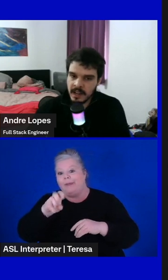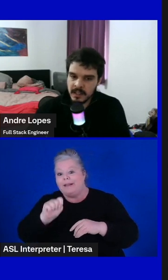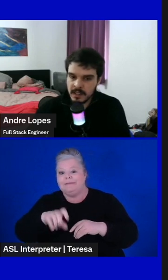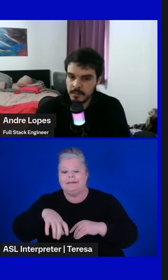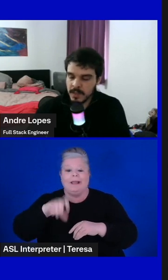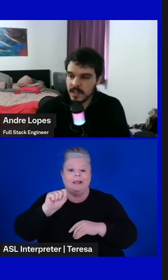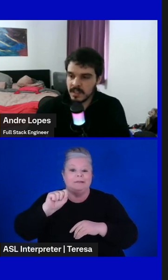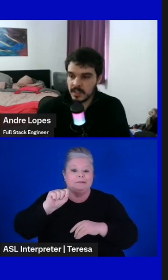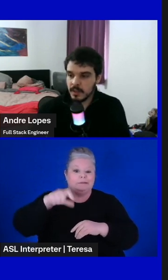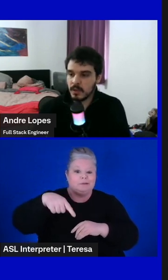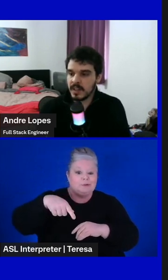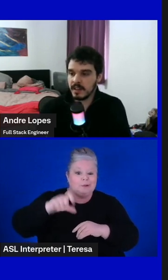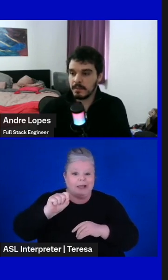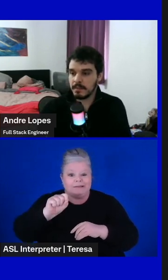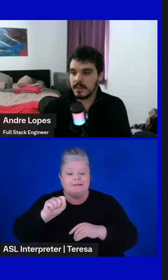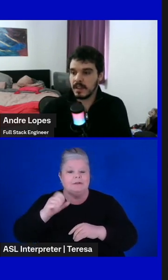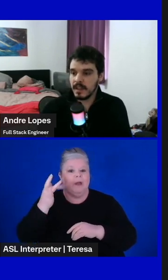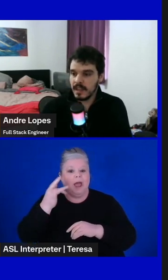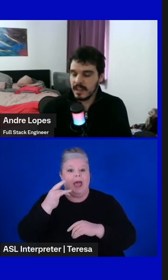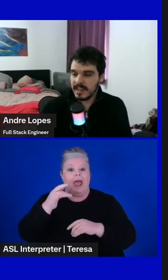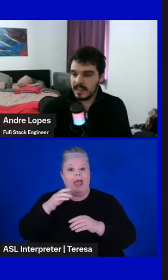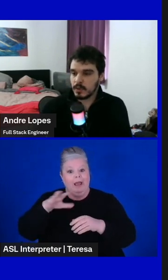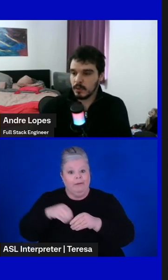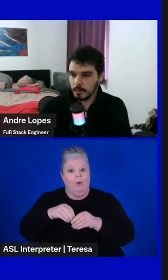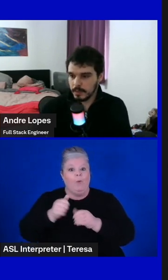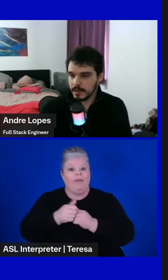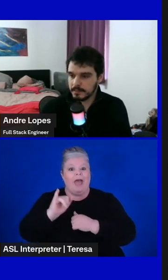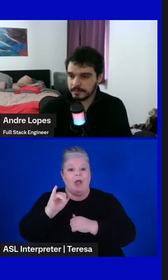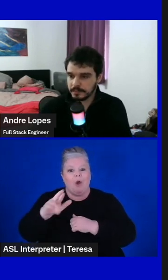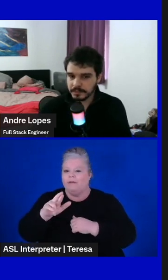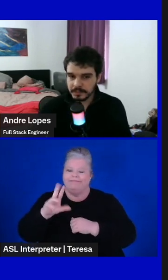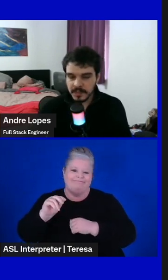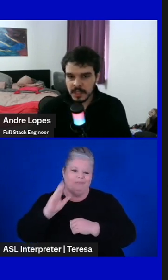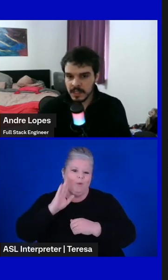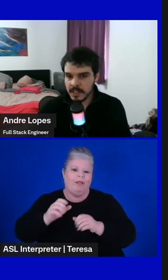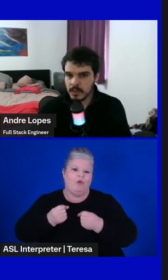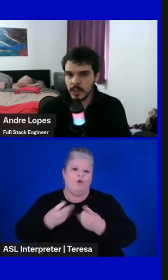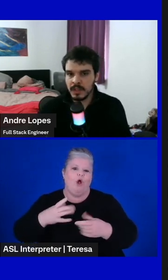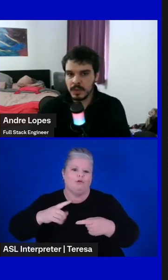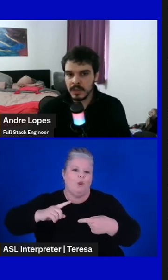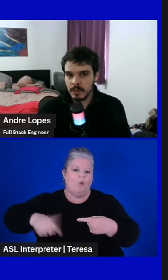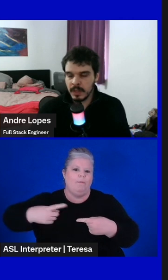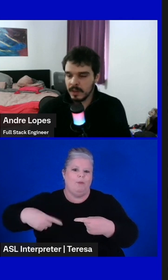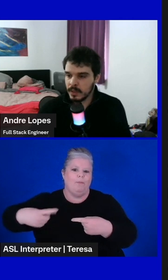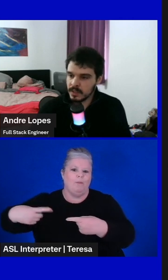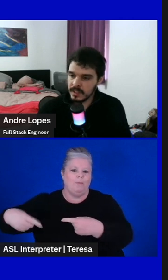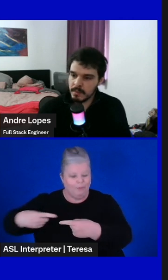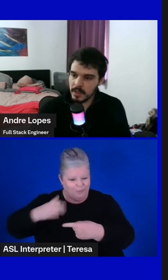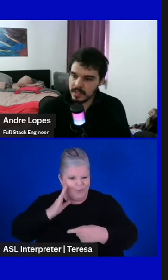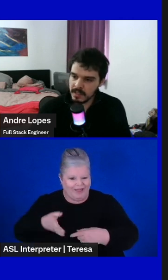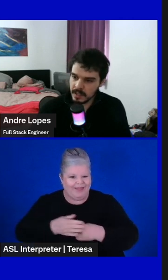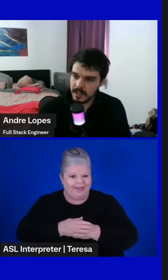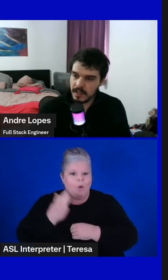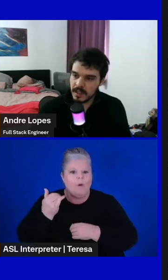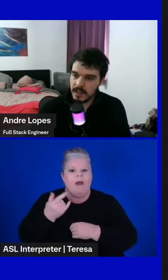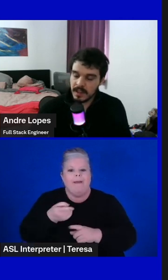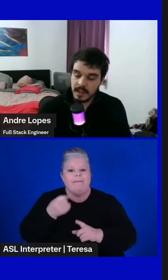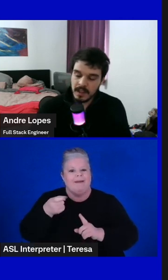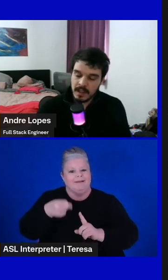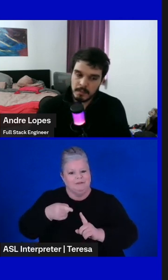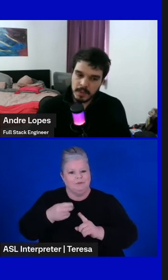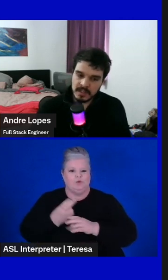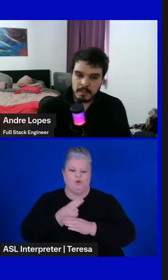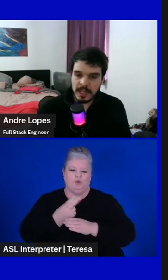then the ARN here, because then you're gonna get into a loop. Because we are using implicit